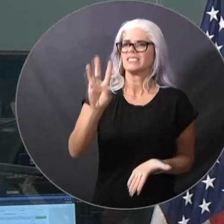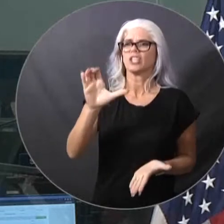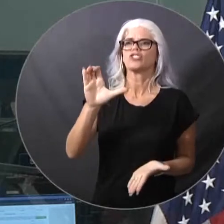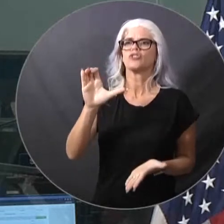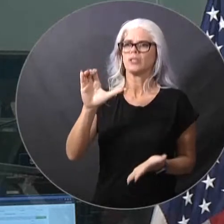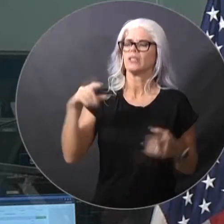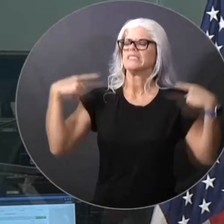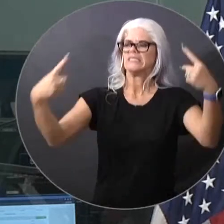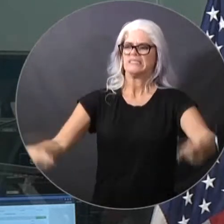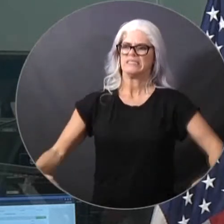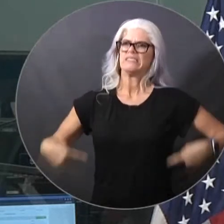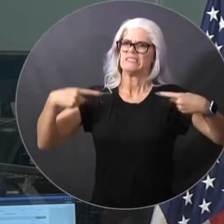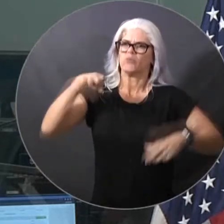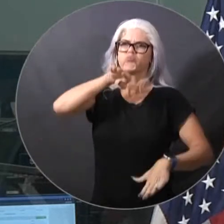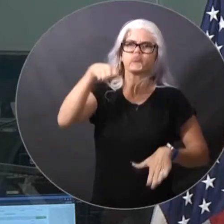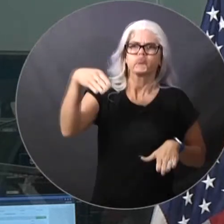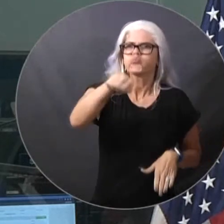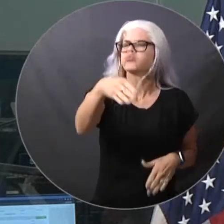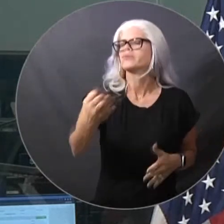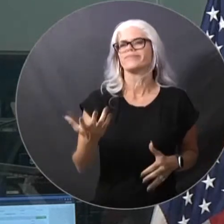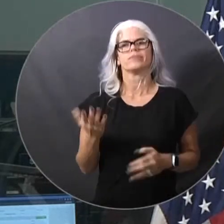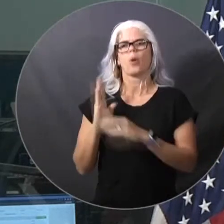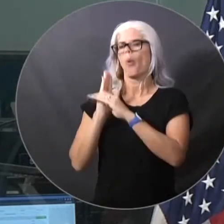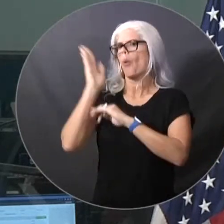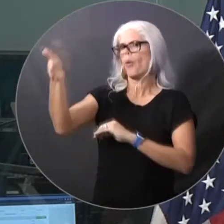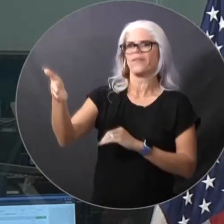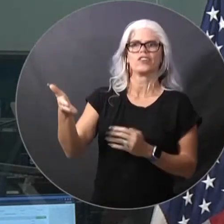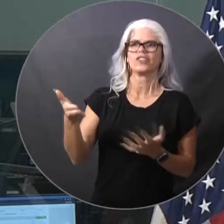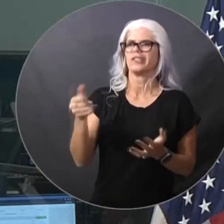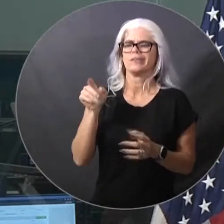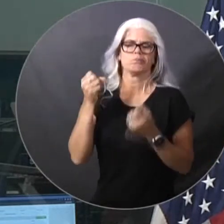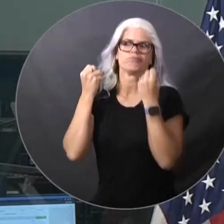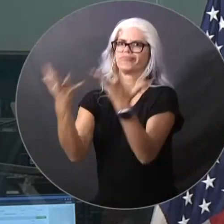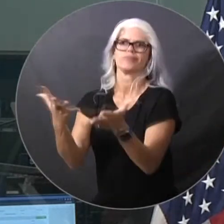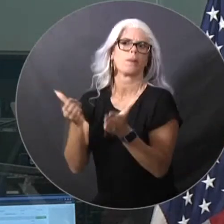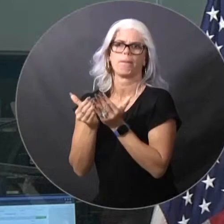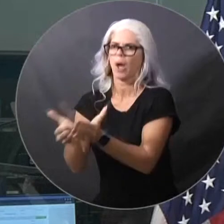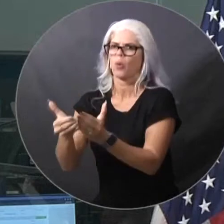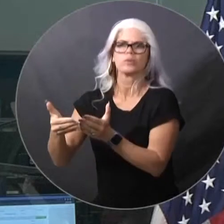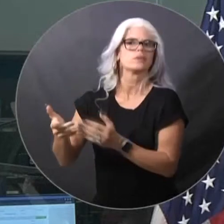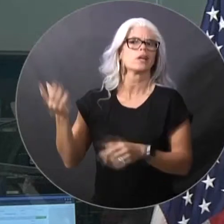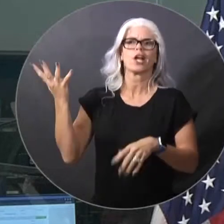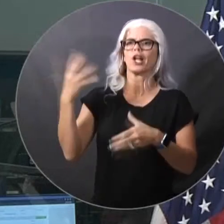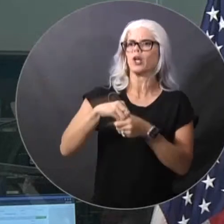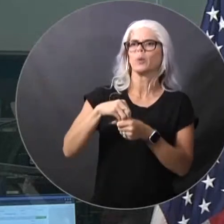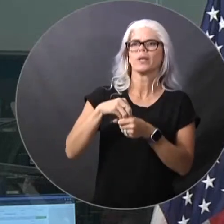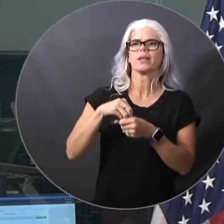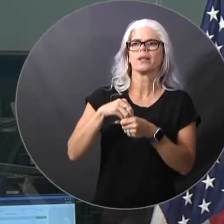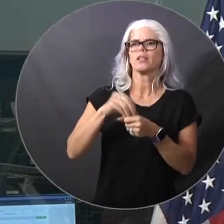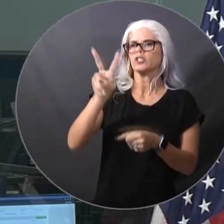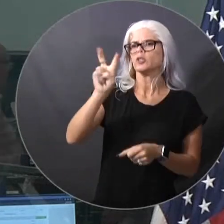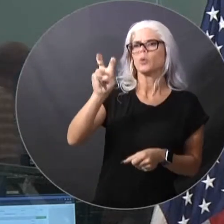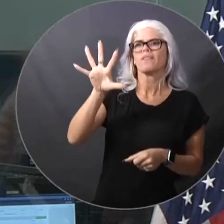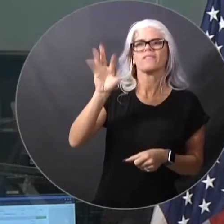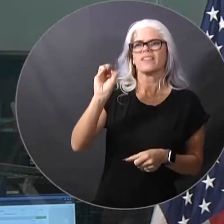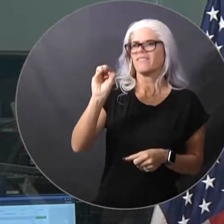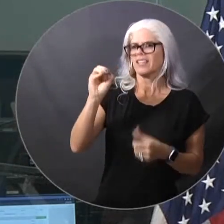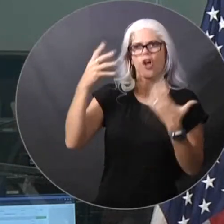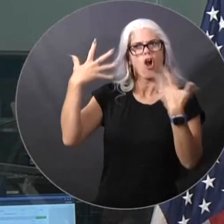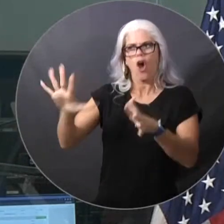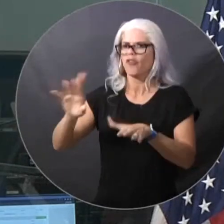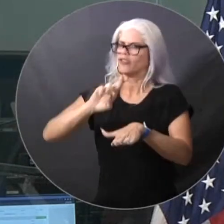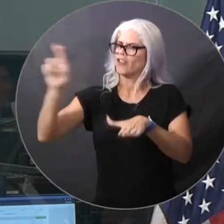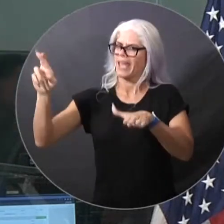of all drafts and sizes, including 250 already stationed in the major impacted areas,